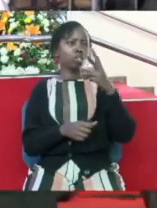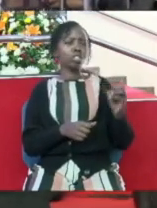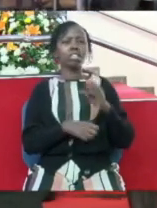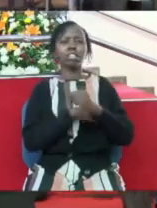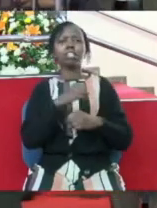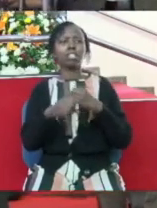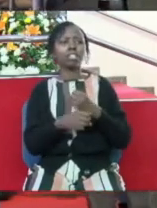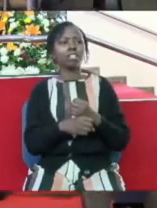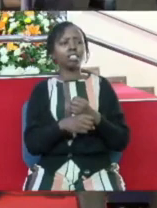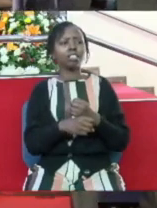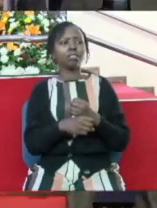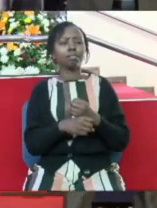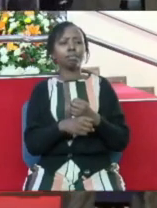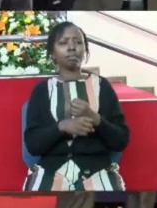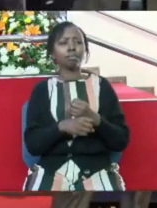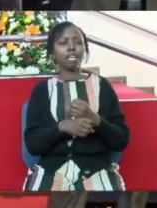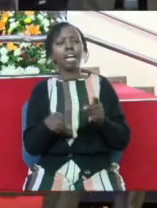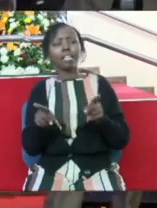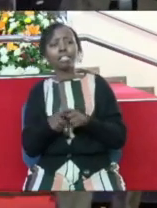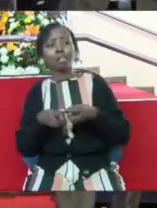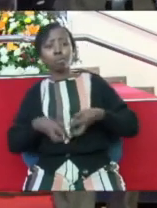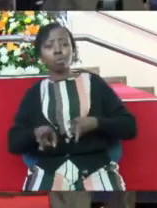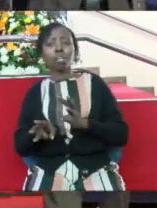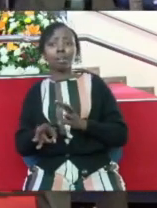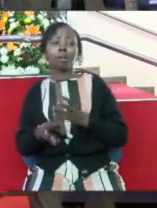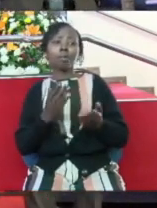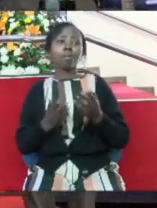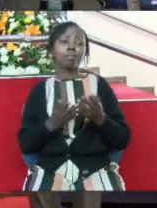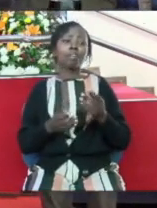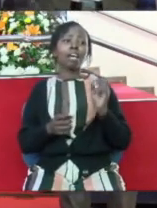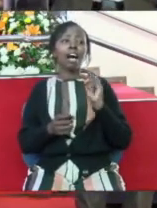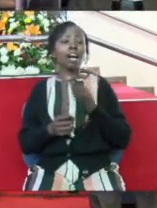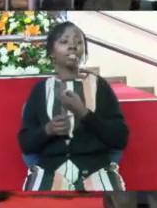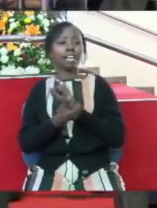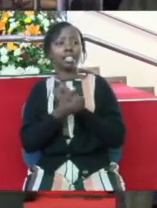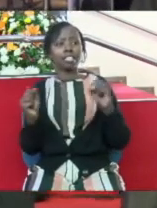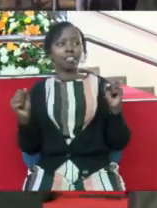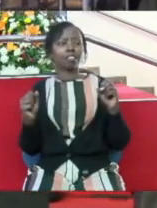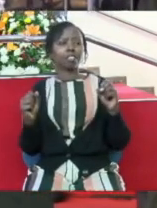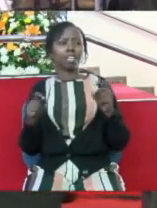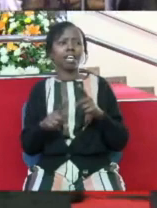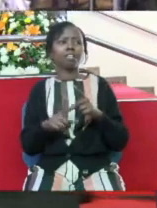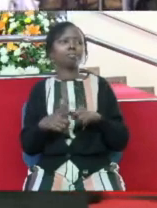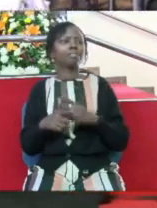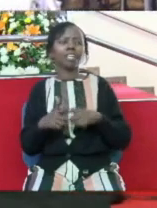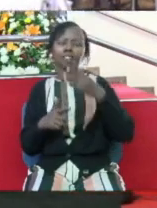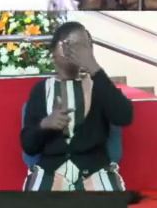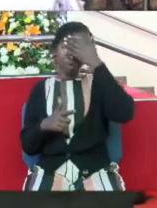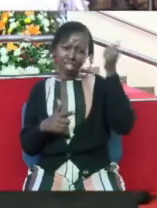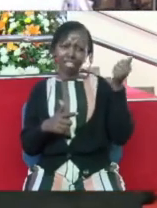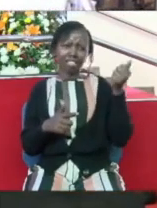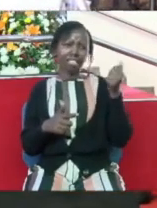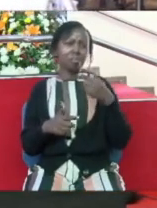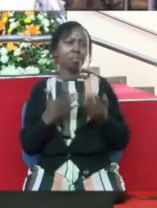of us one day got born again. Ndiposa wengine wetu siku moja tuliokoka. And that made an end of it. Na hiyo ikaishia pale. We said, oh